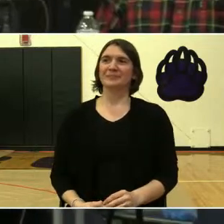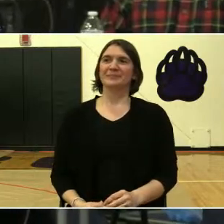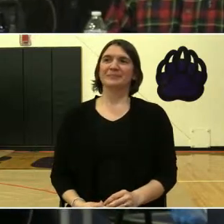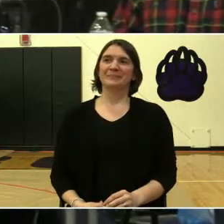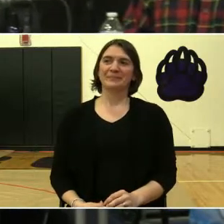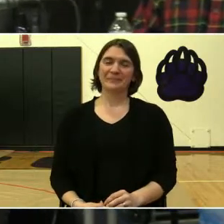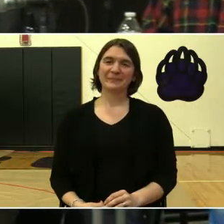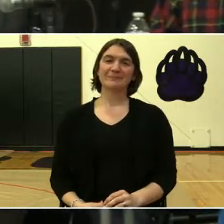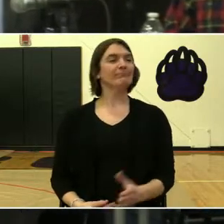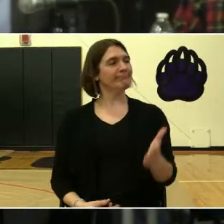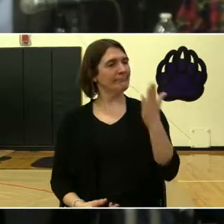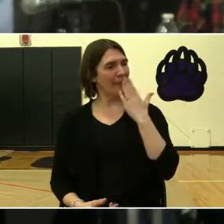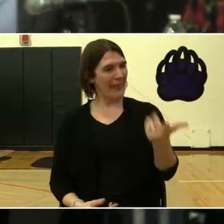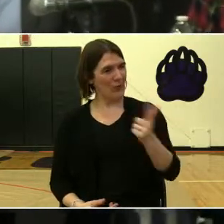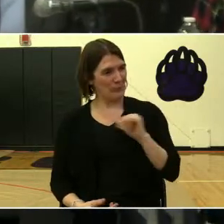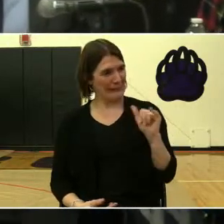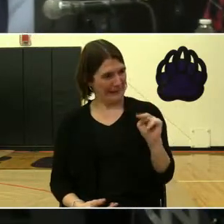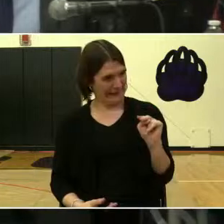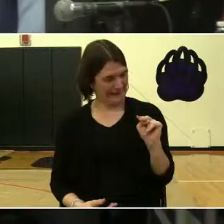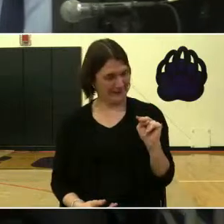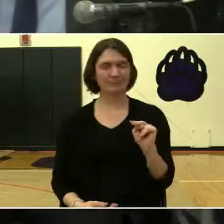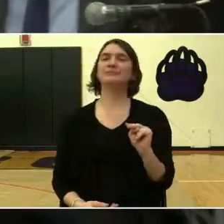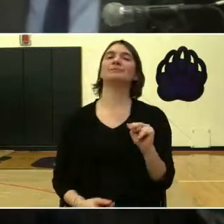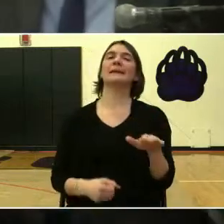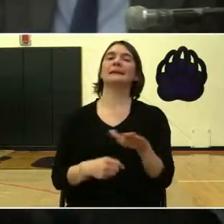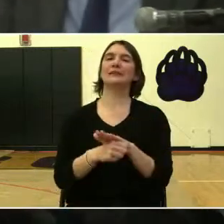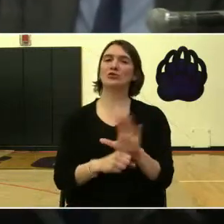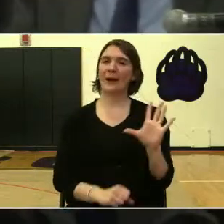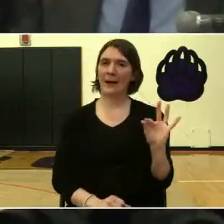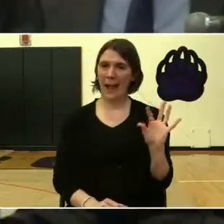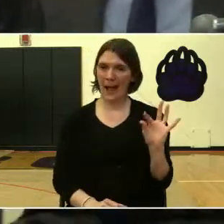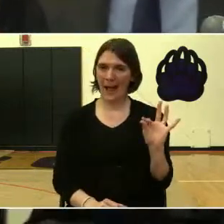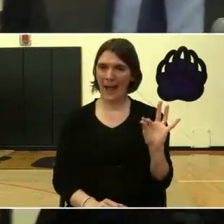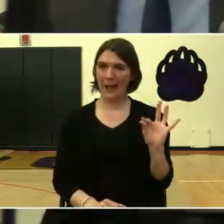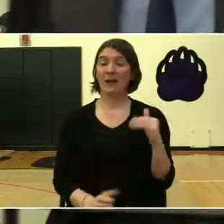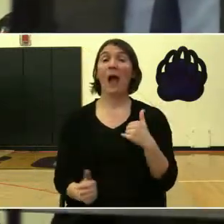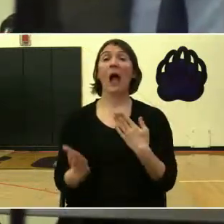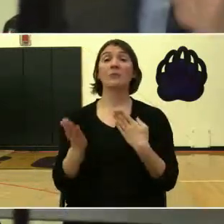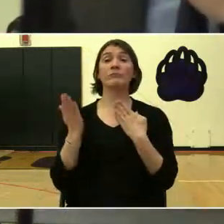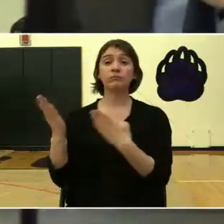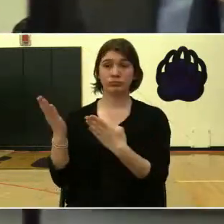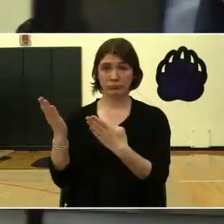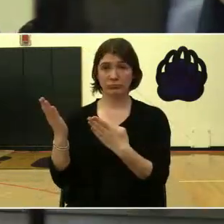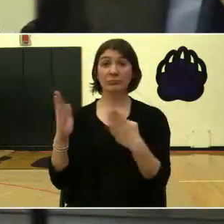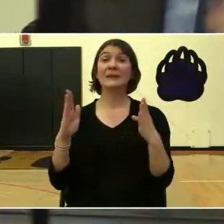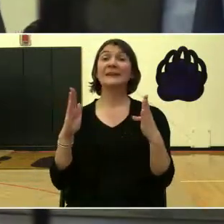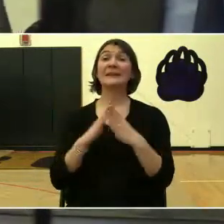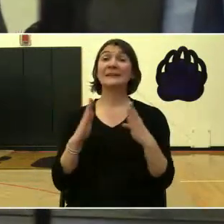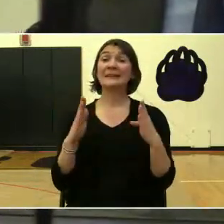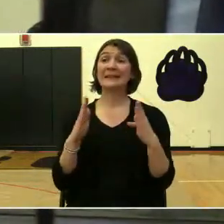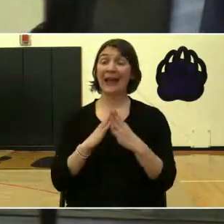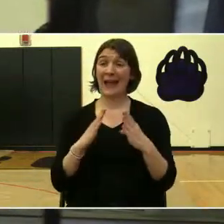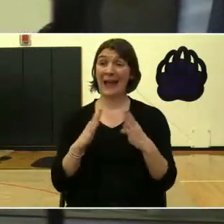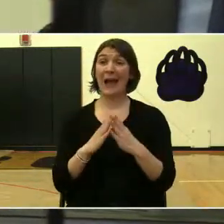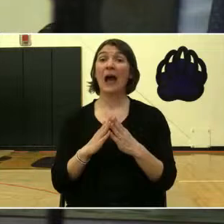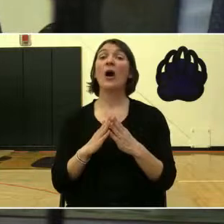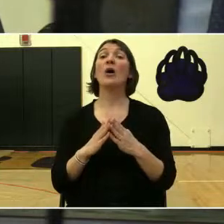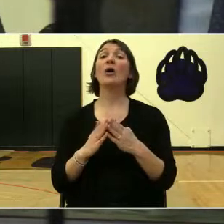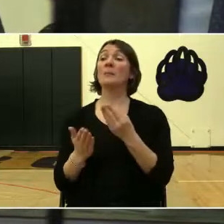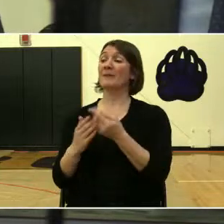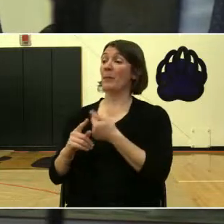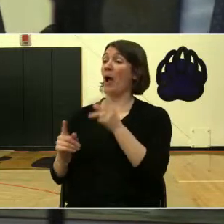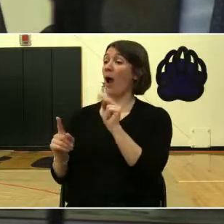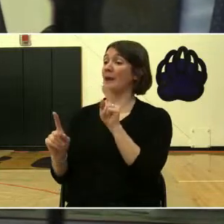now thank you Mr moderator in good now District 9 uh I move that the town transfer transfer from the